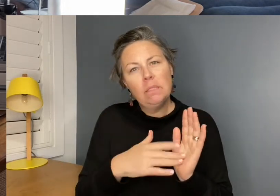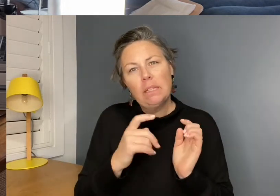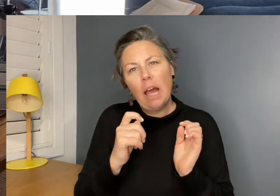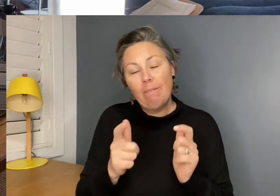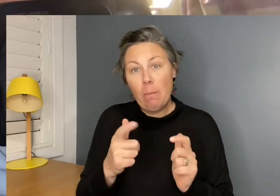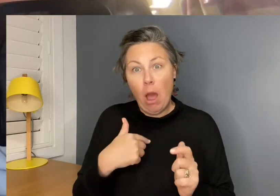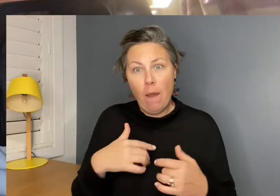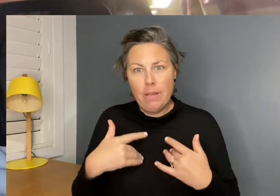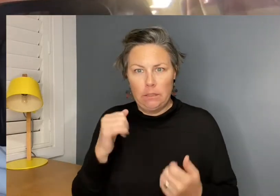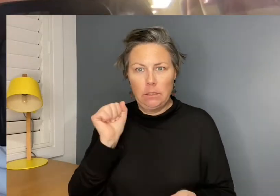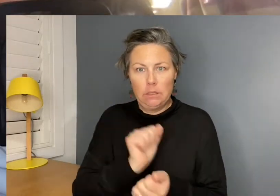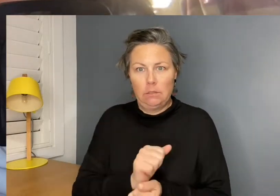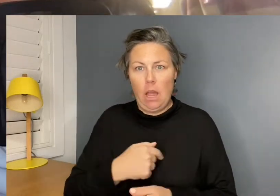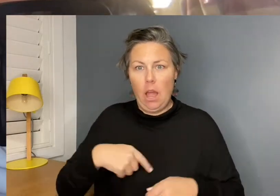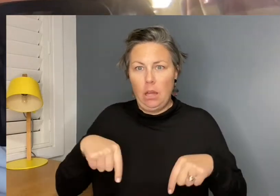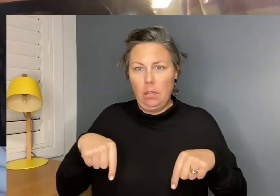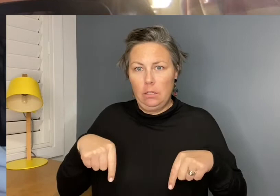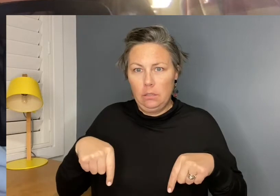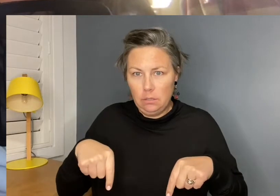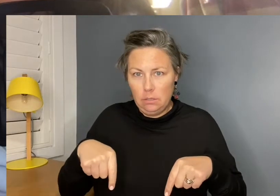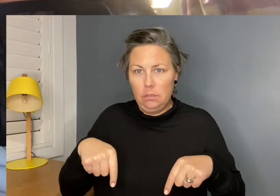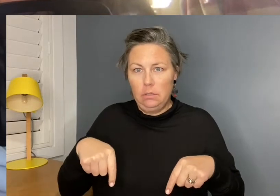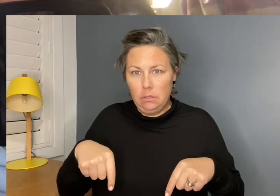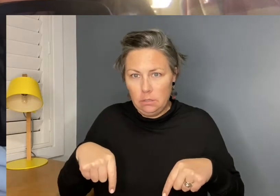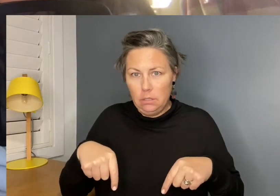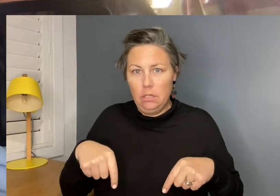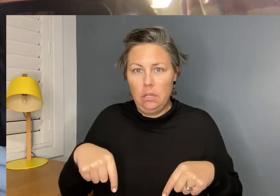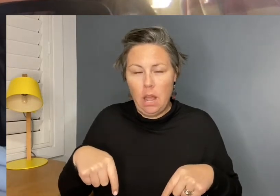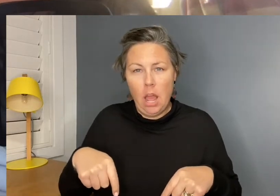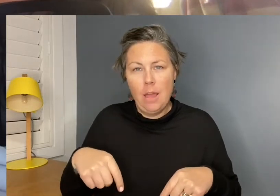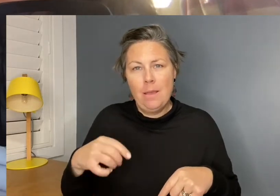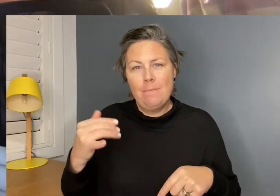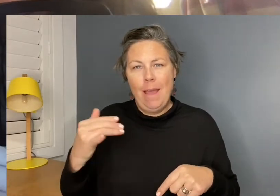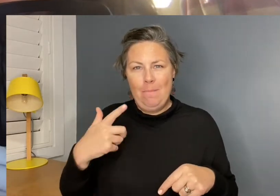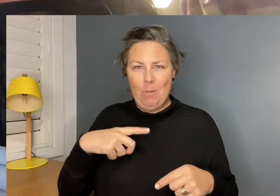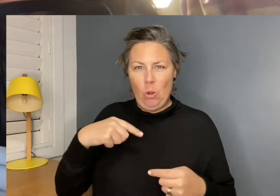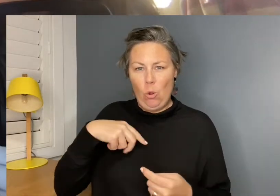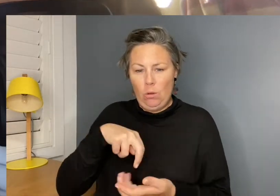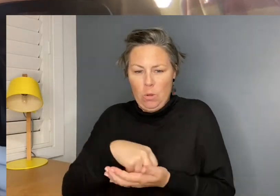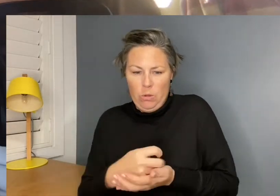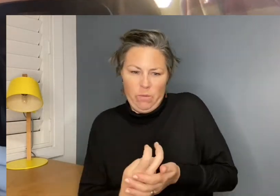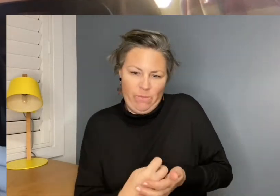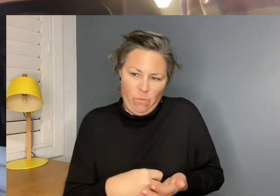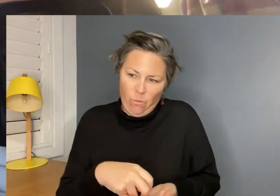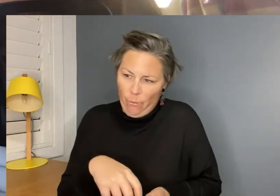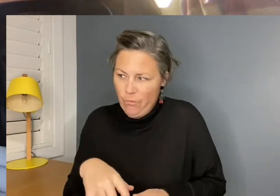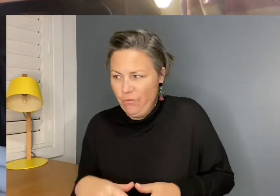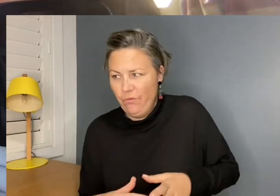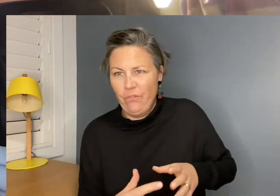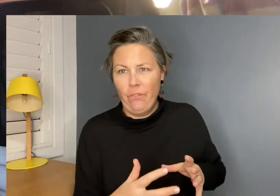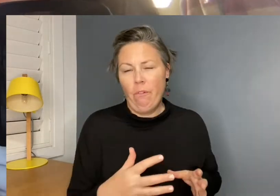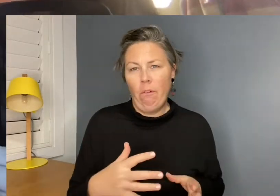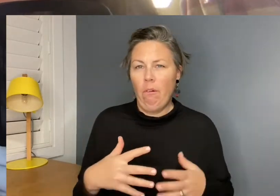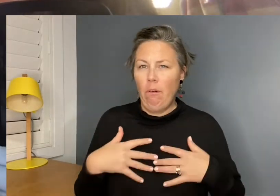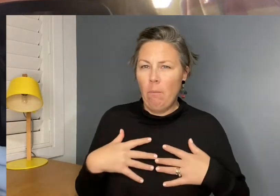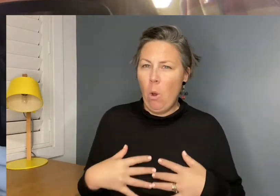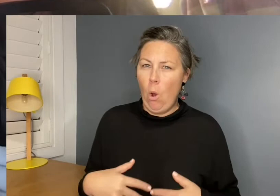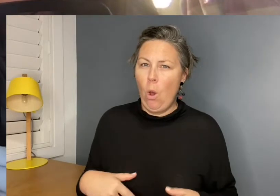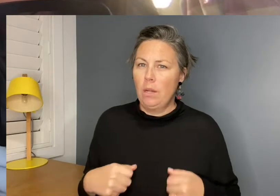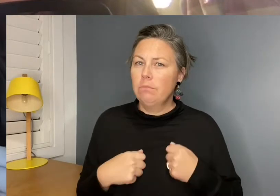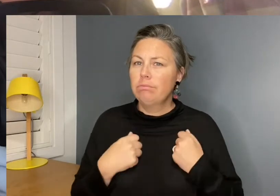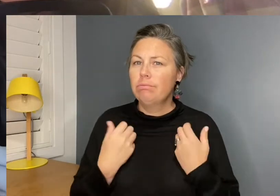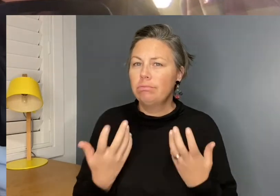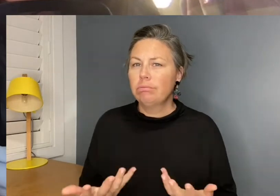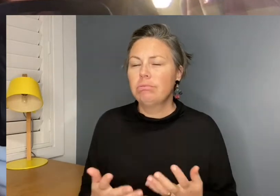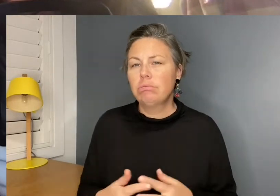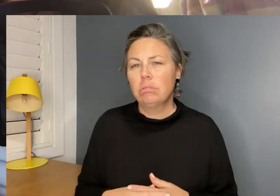thing. So it was maybe like 5 minutes after, but I fully felt so stuck. Maybe it was because I was in a bath and sort of on my hands and knees and squatting